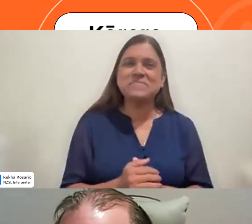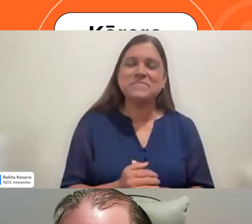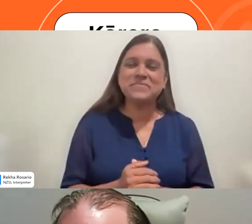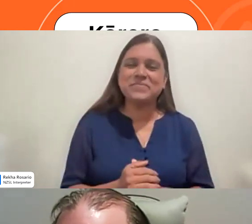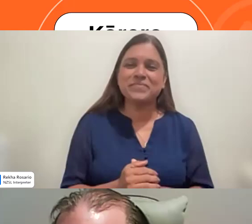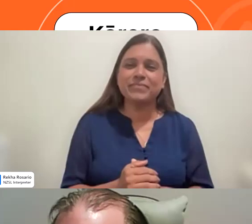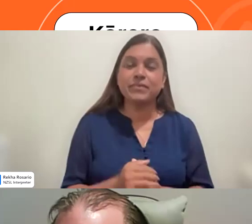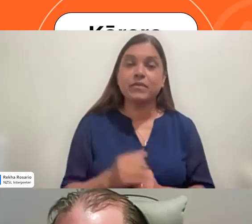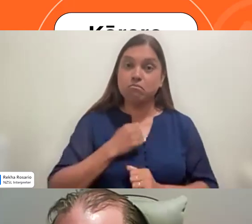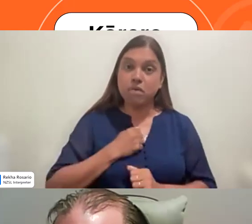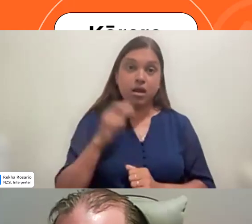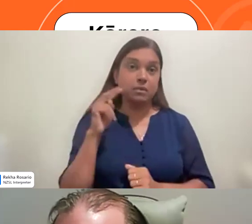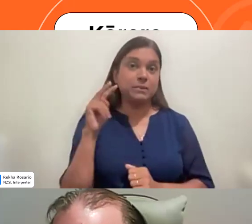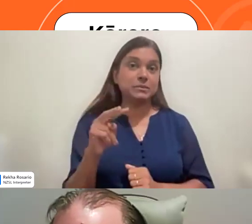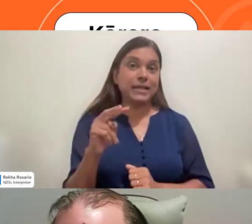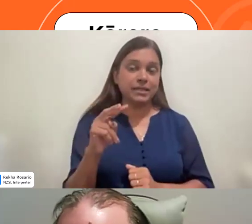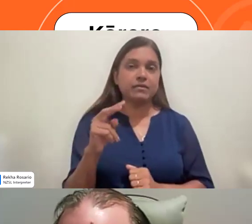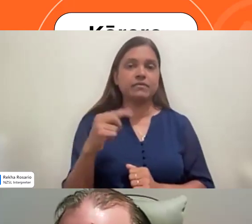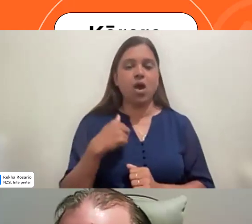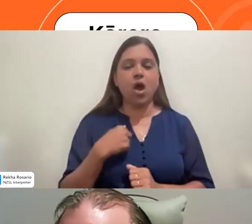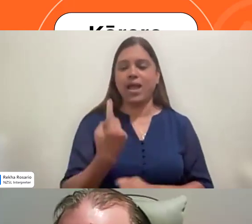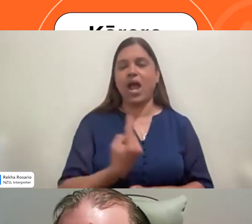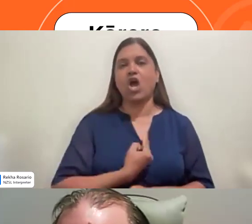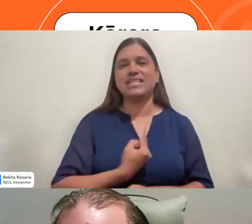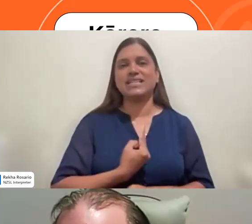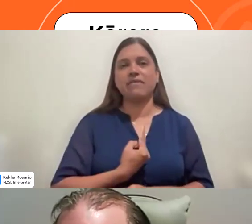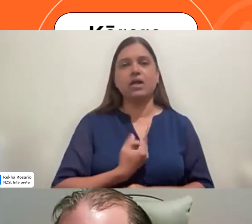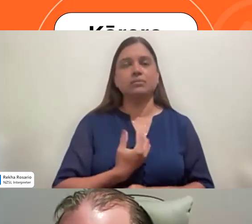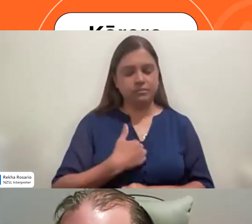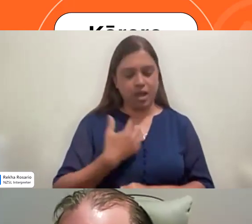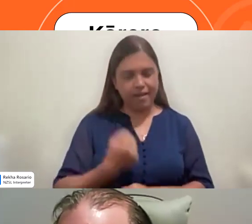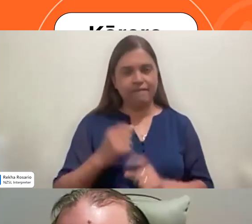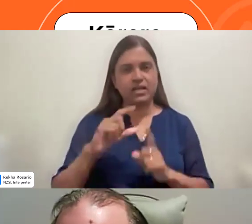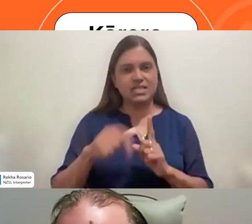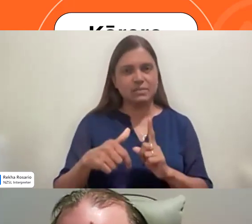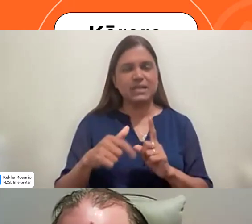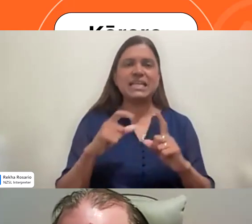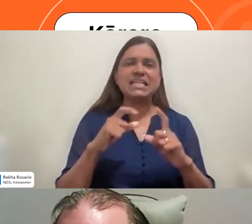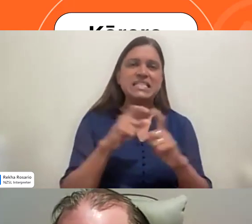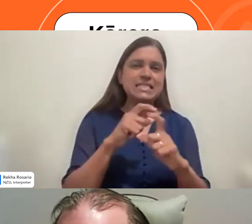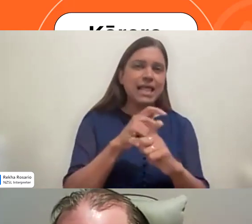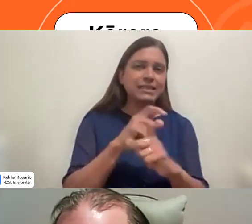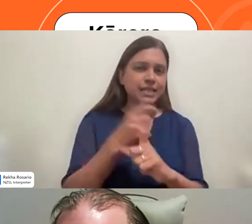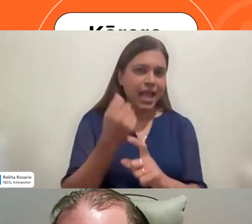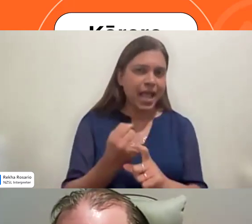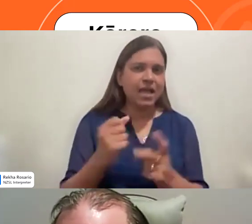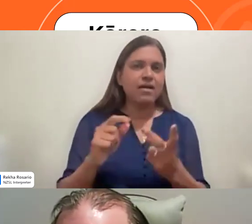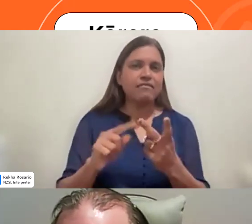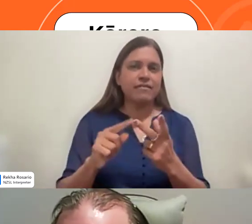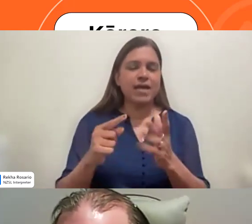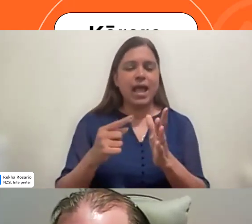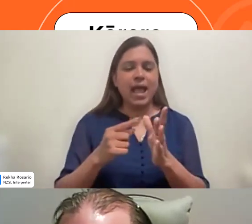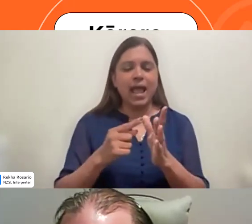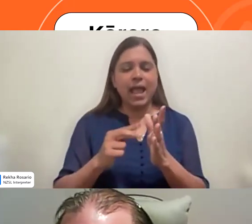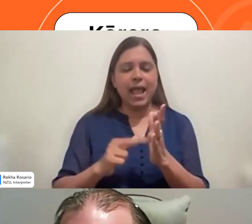from my perspective, so I am somebody who identifies as having disabilities. I both have dyslexia and a condition called ankylosing